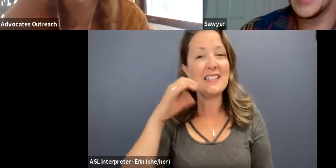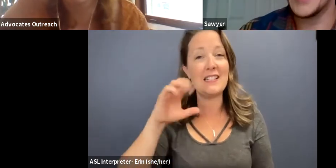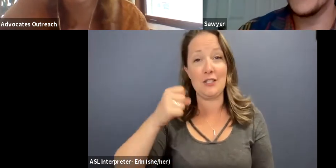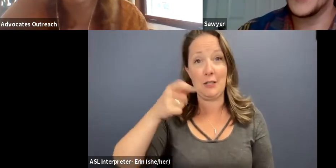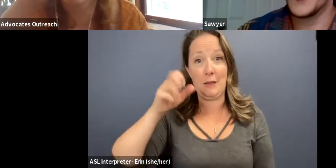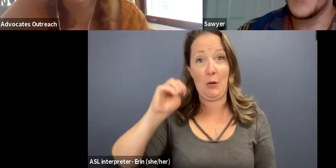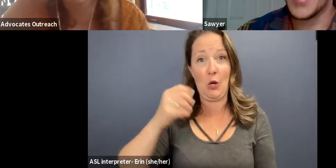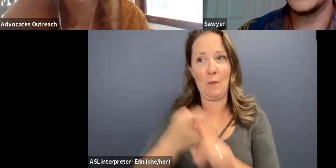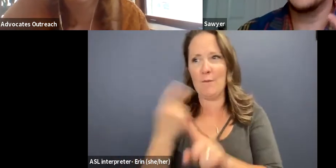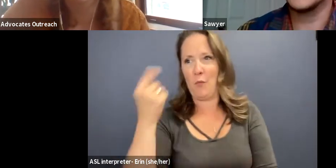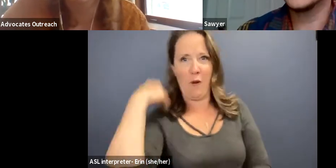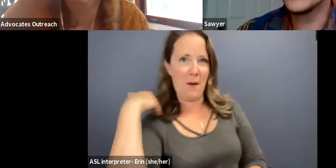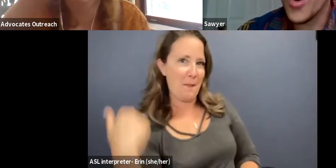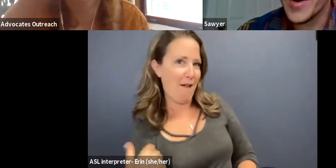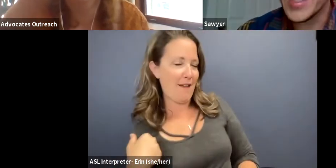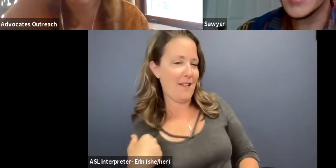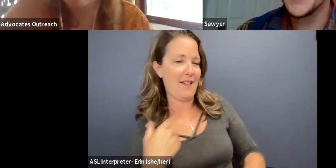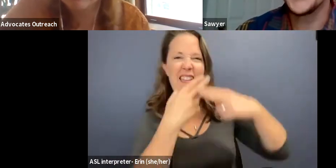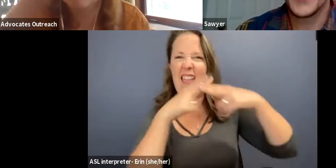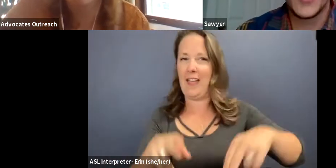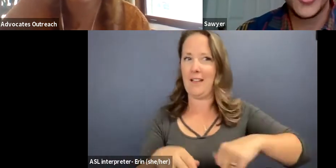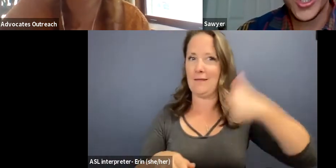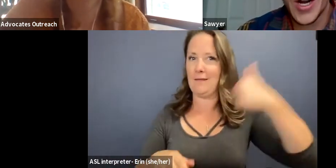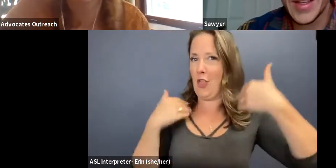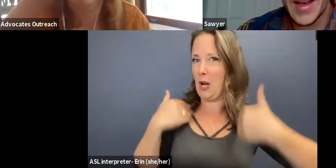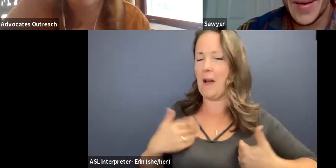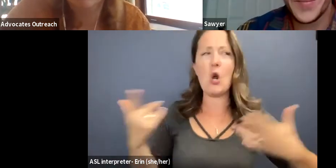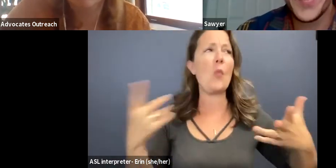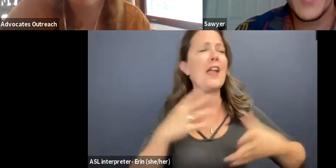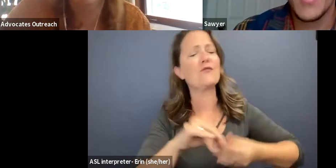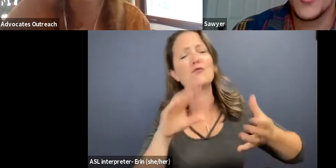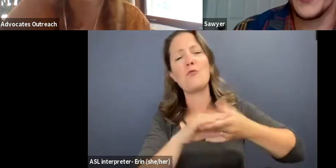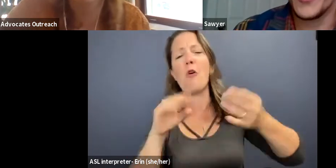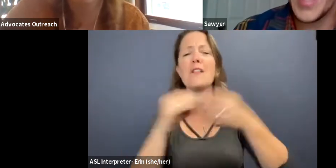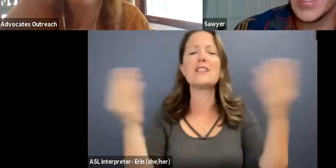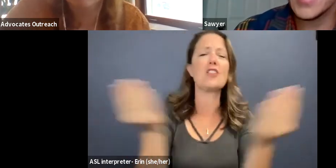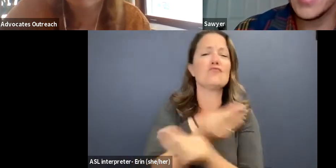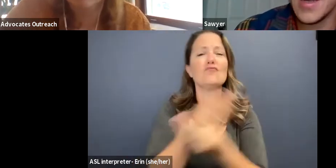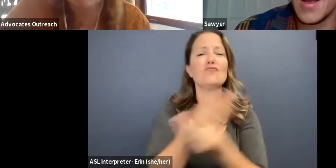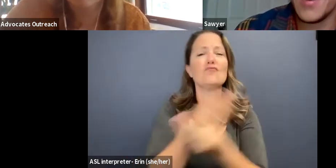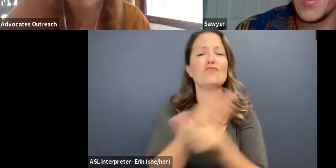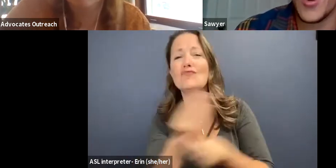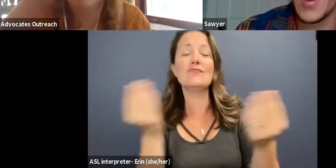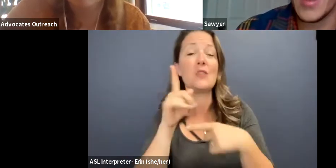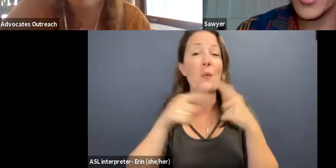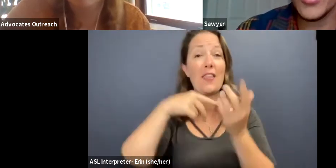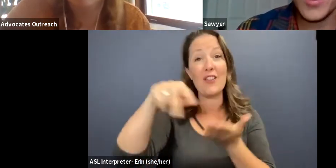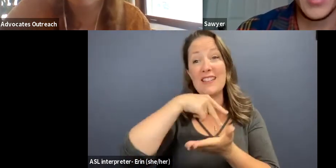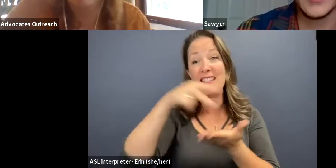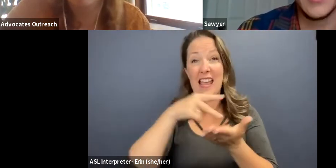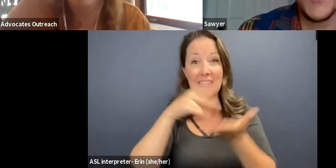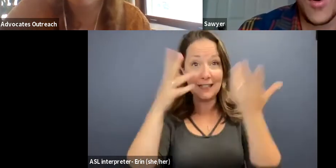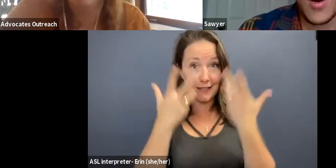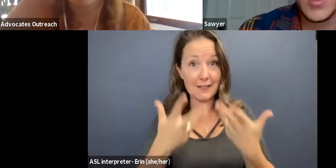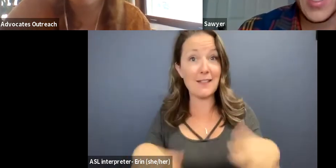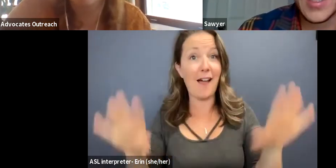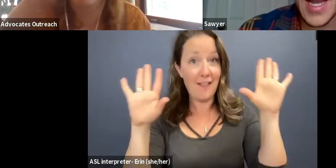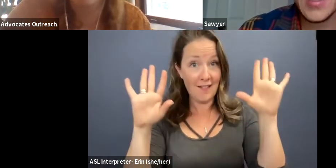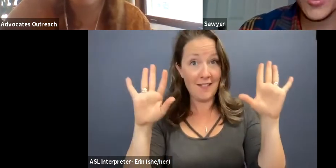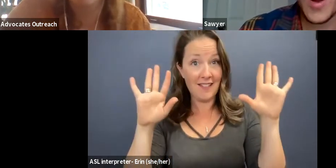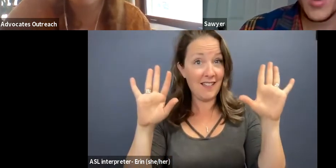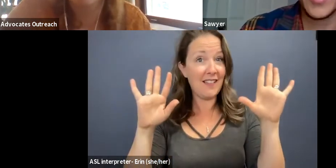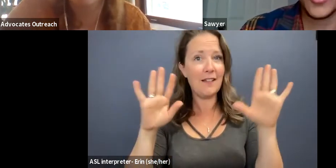Makes a Baby and then Sex is a Funny Word. Sorry, that picture is kind of blurry. But these are by Corey Silverberg, who